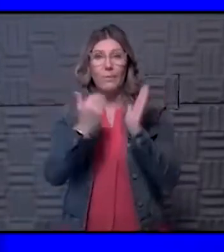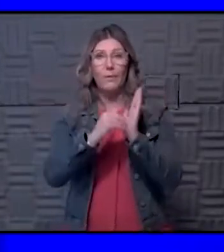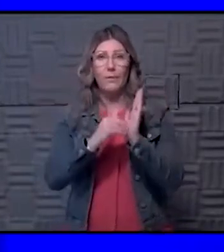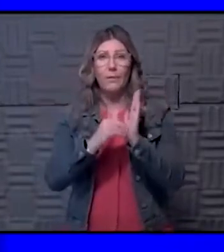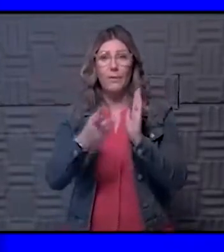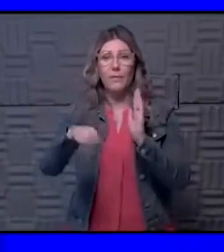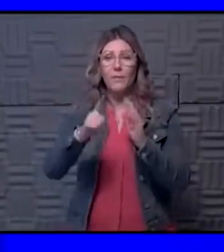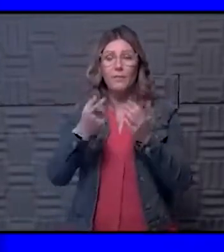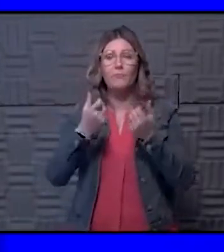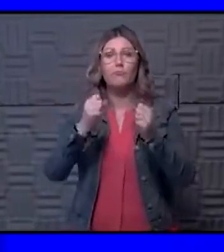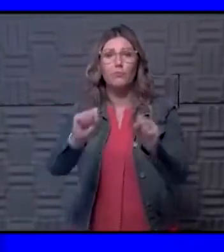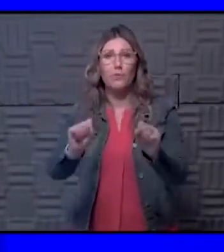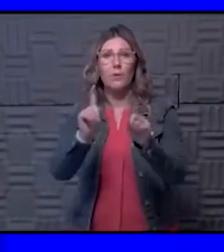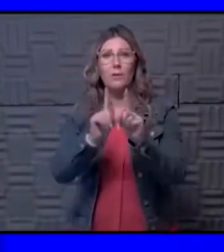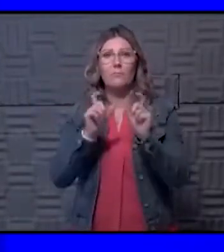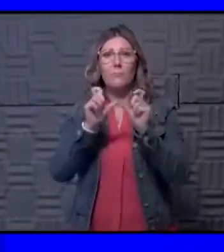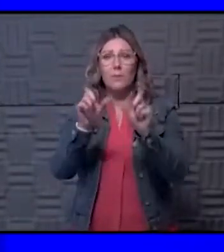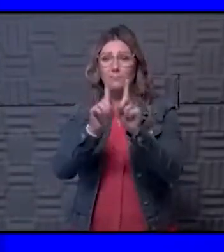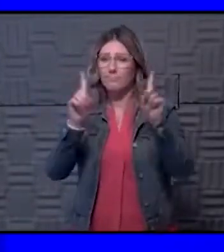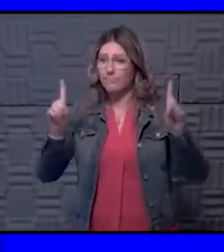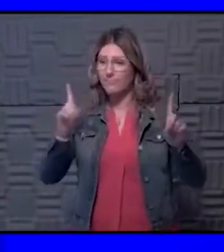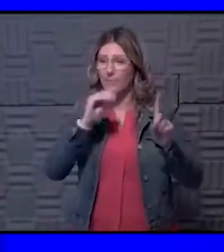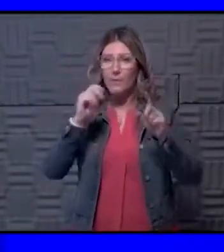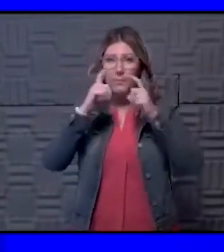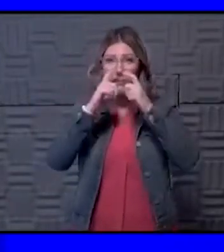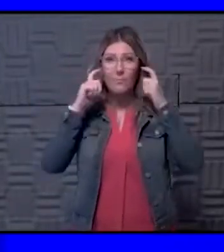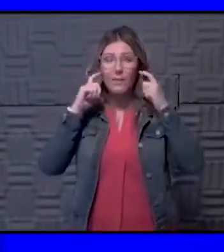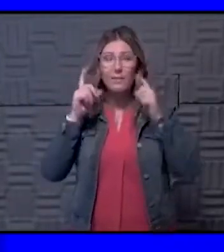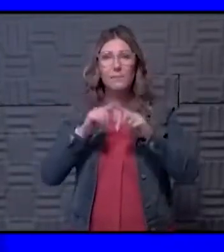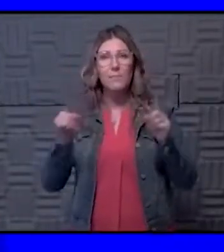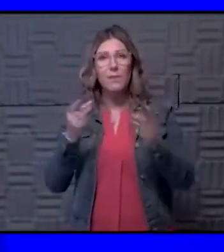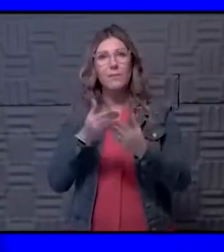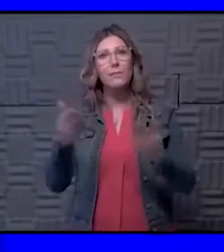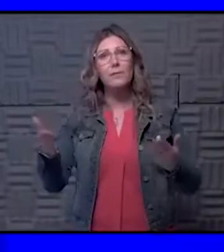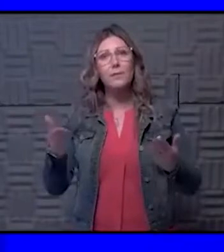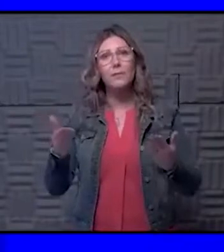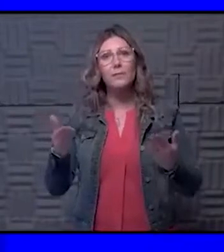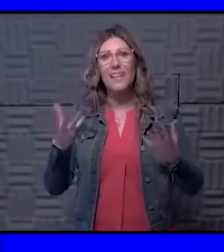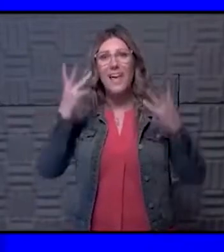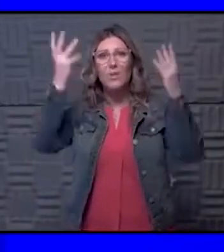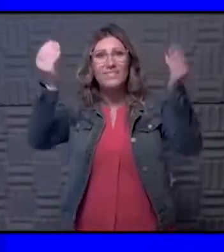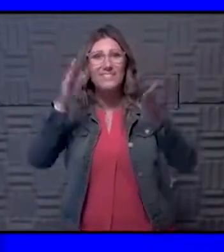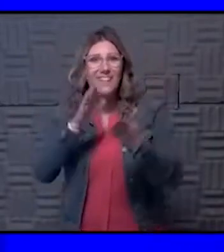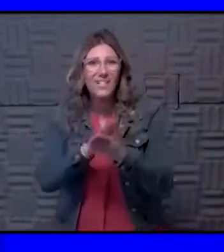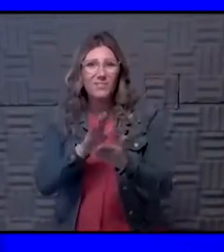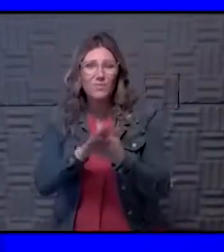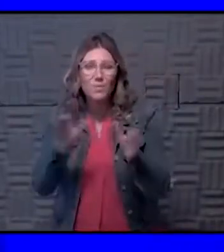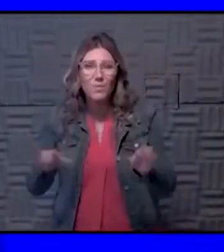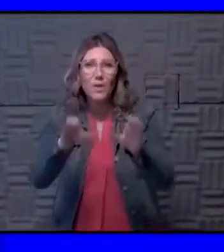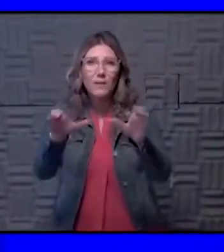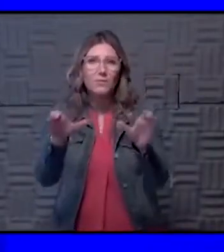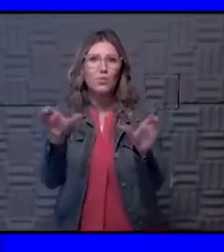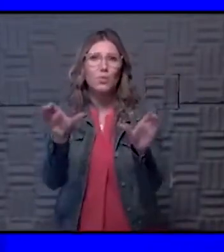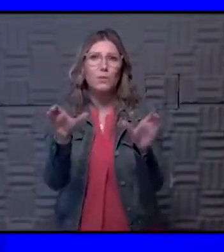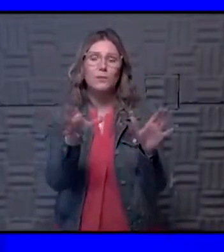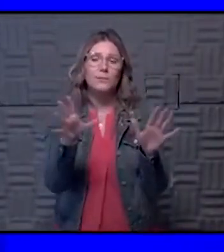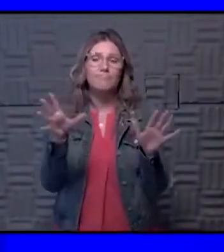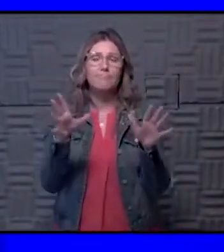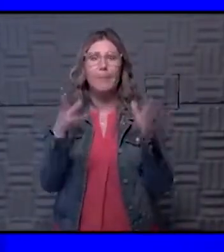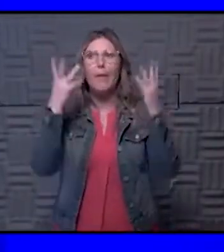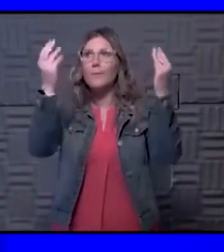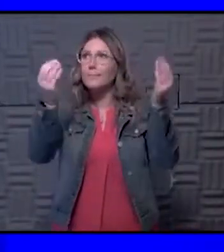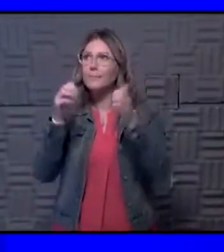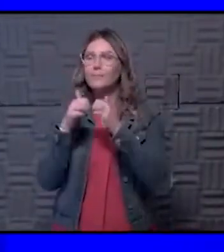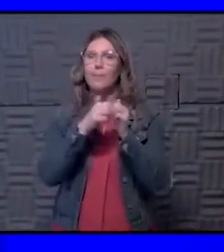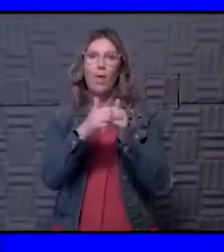they have tried to maintain the distance. They have been doing masking. But it's those things outside of school, and it's getting together in areas or